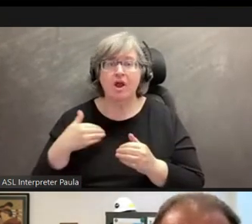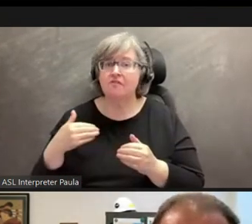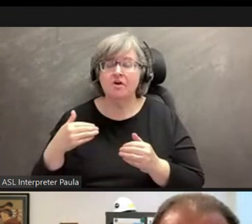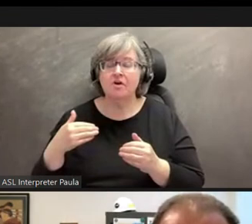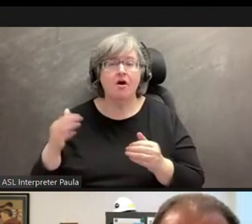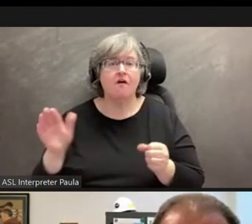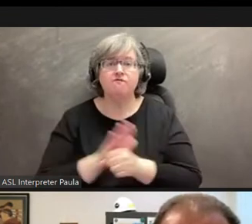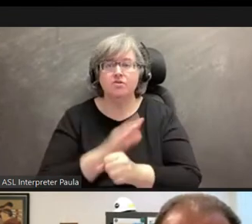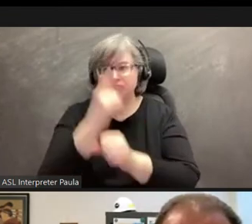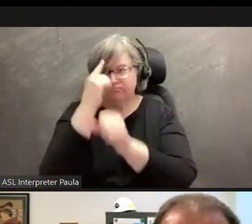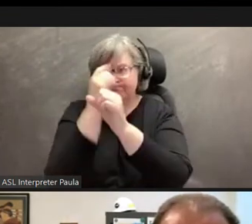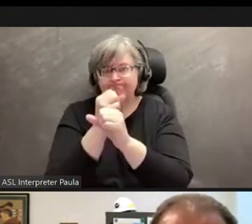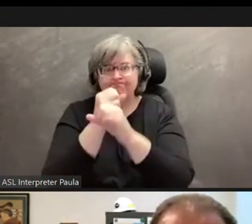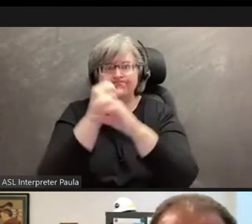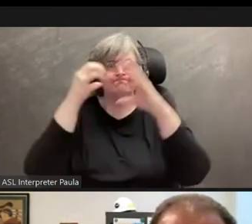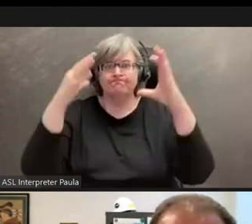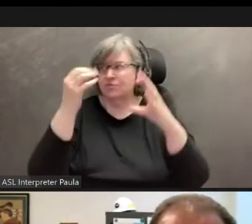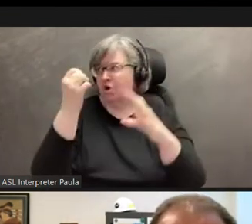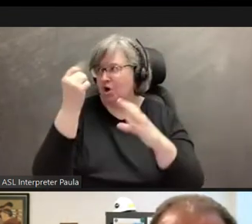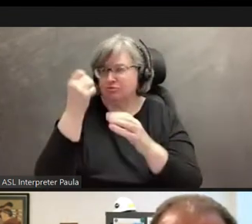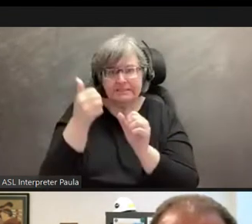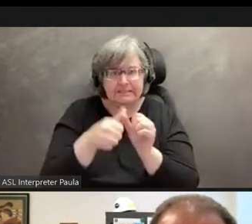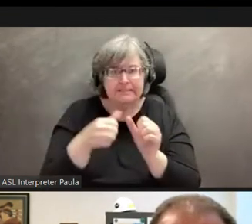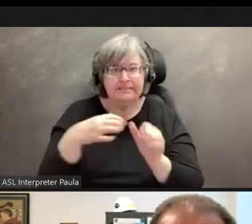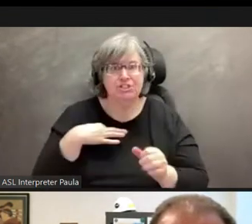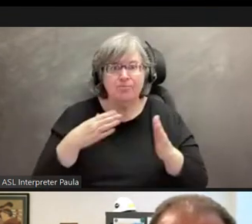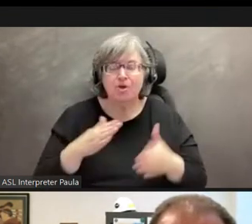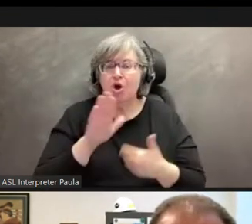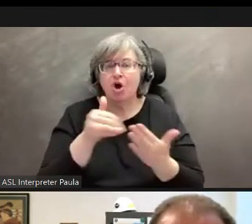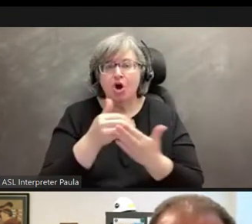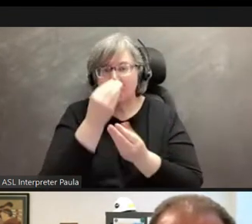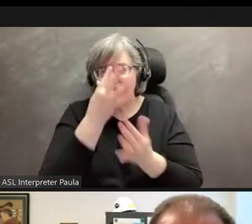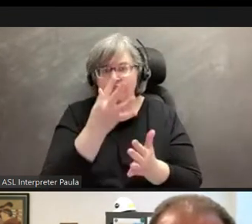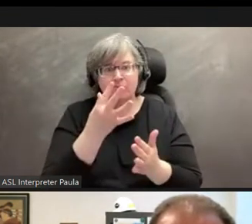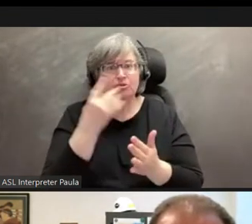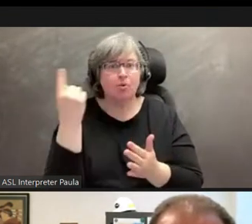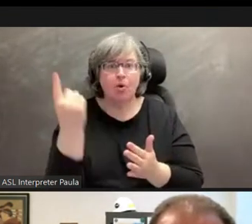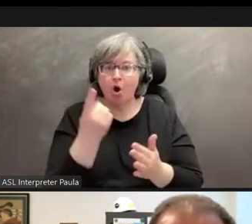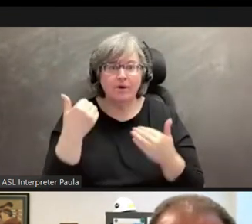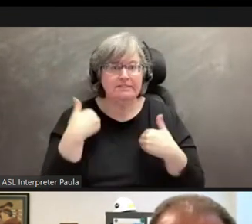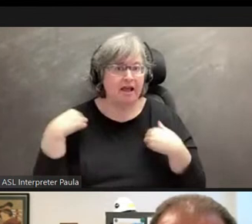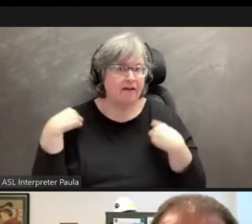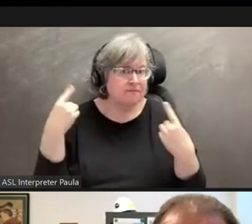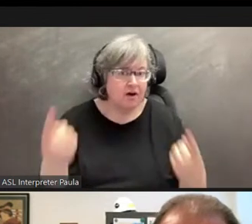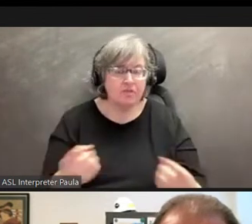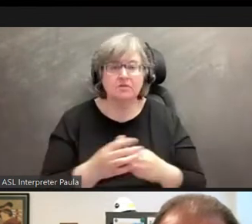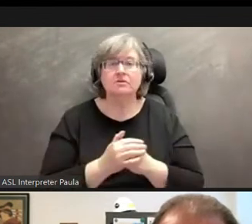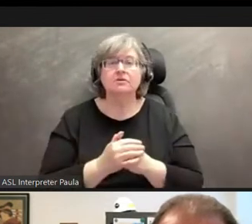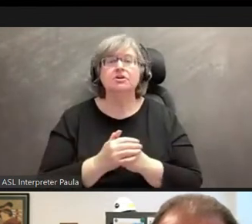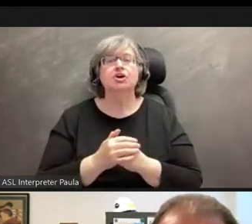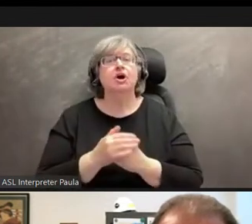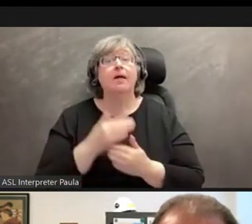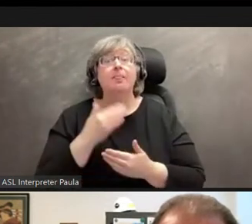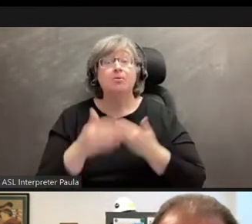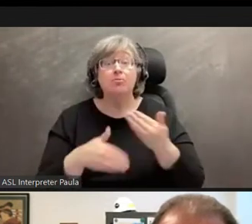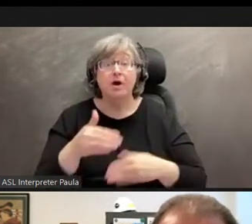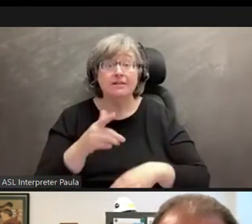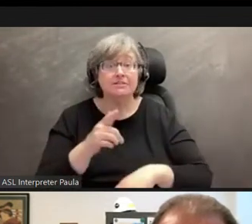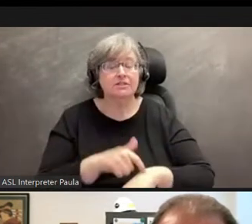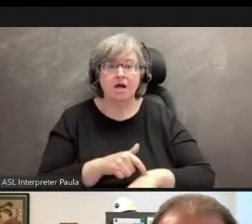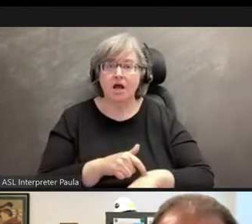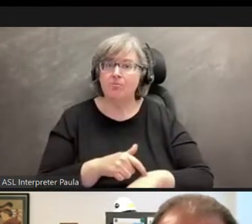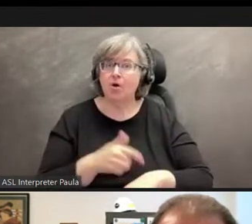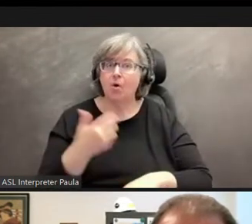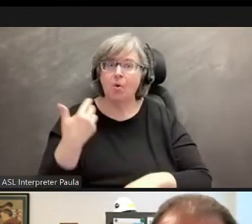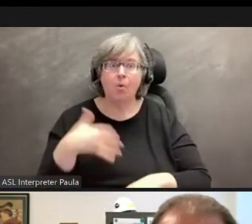picture of each applicant, all the information that we've had all along, and the processing time is so much less than what it